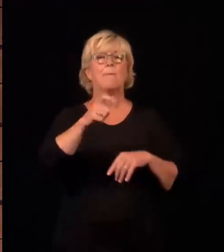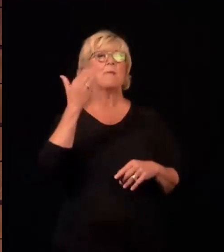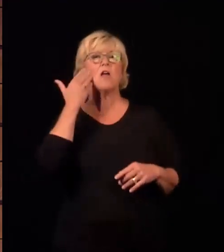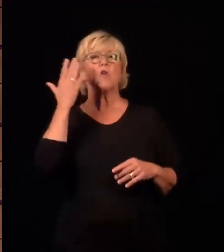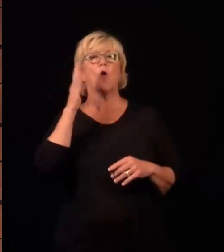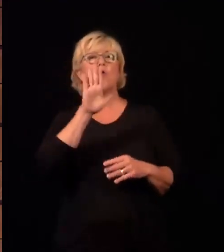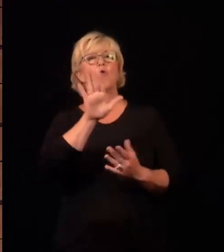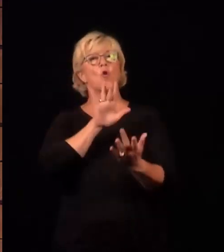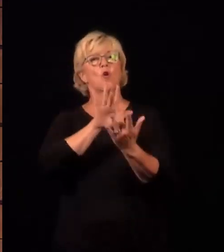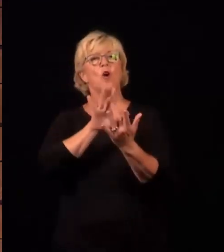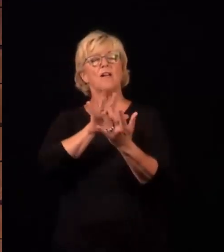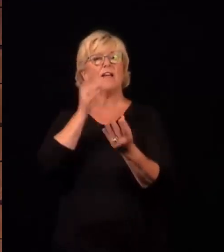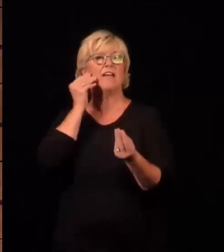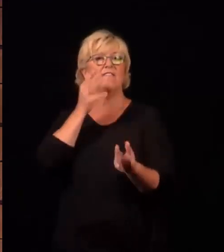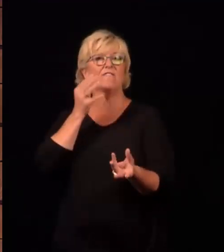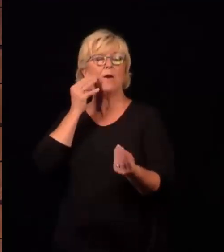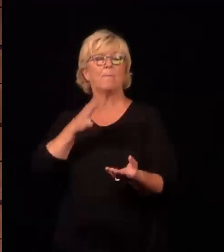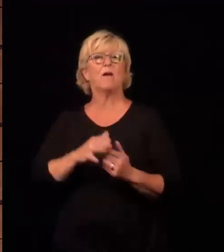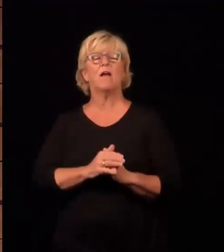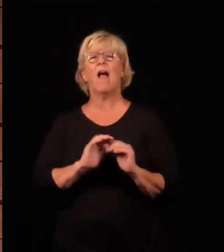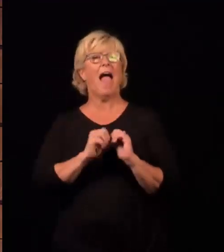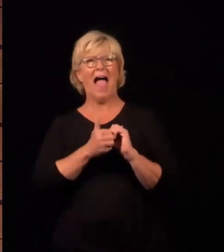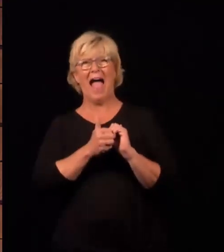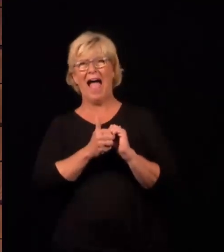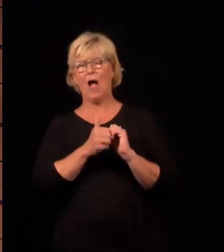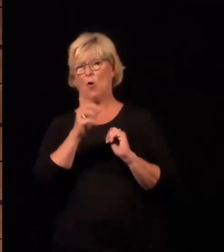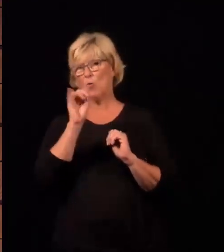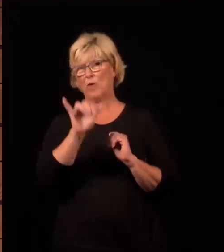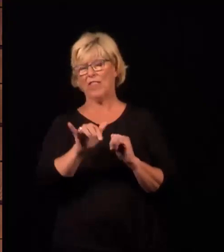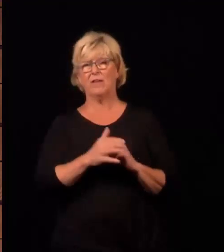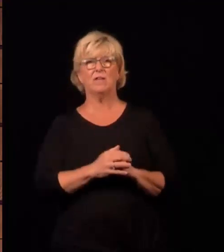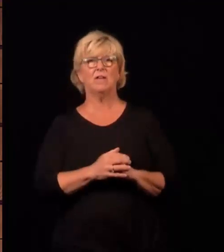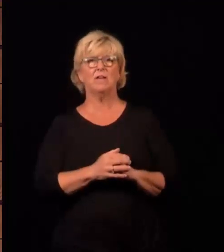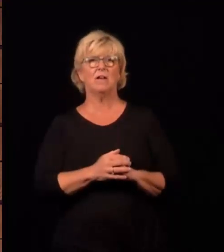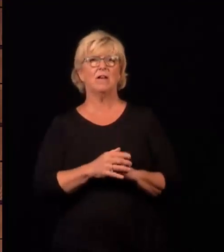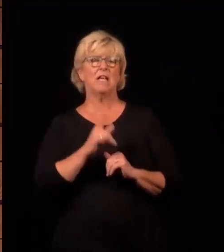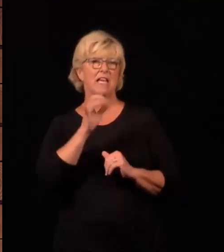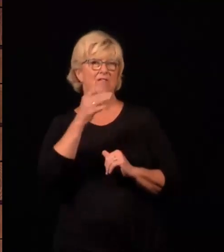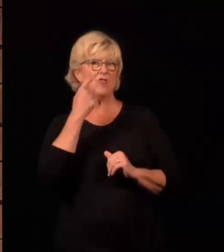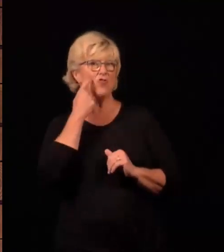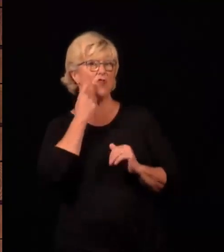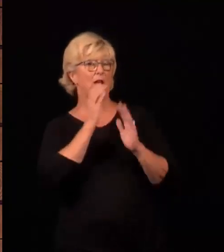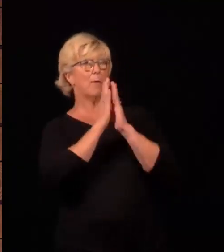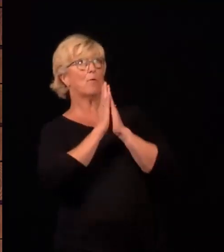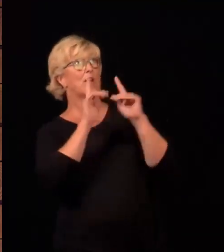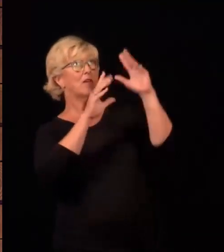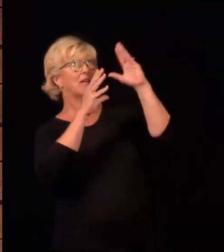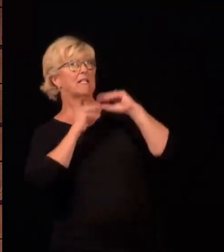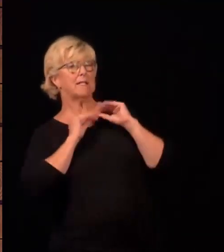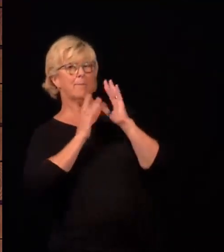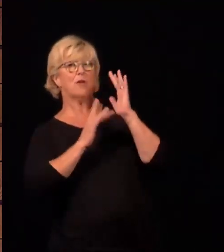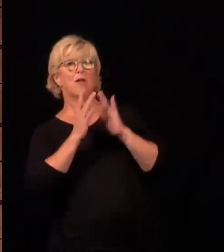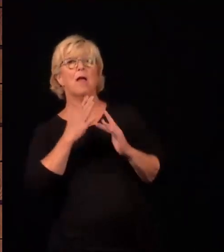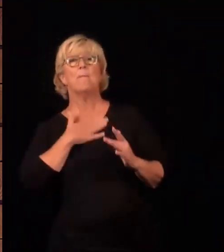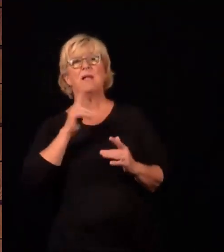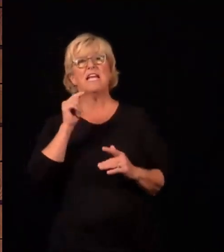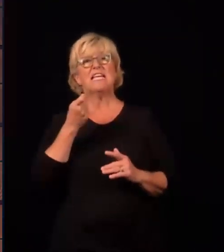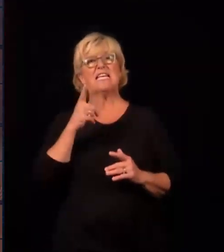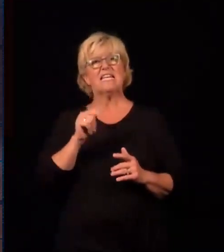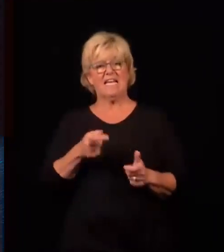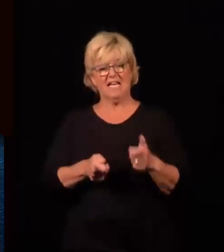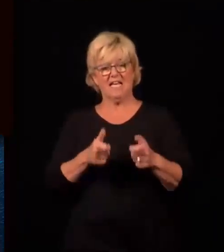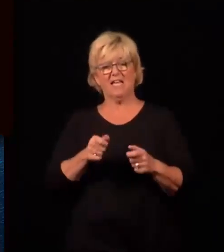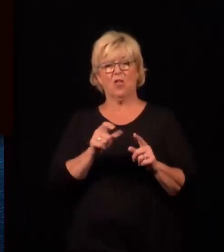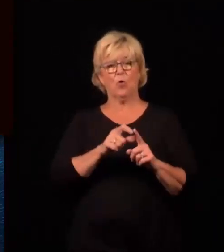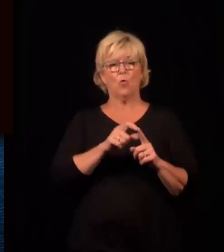know your contact information. So the way we do that is this. If you prayed to accept Christ today, would you text the